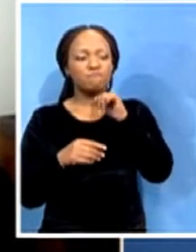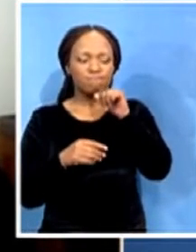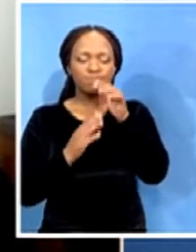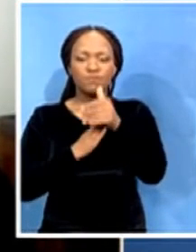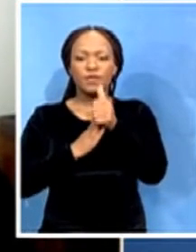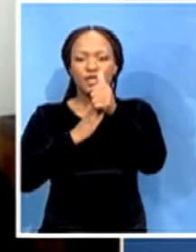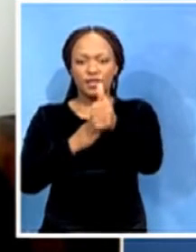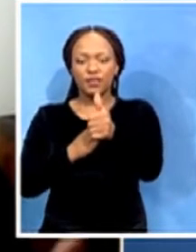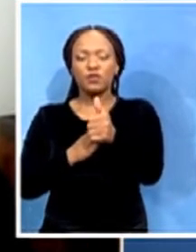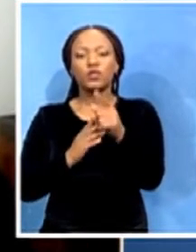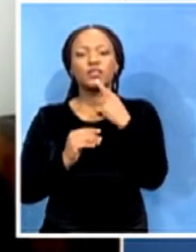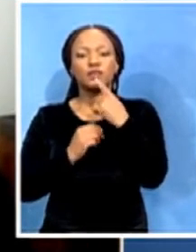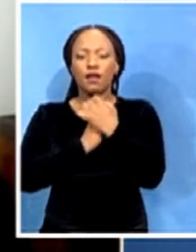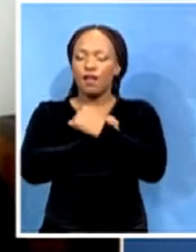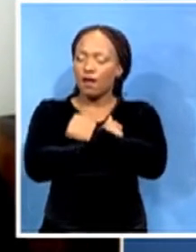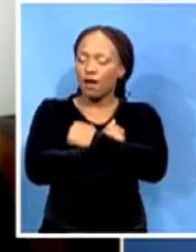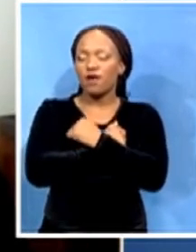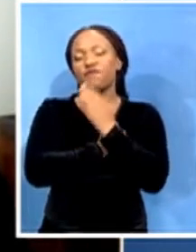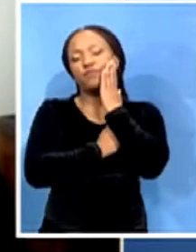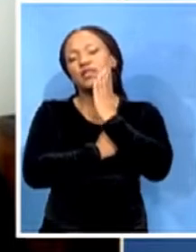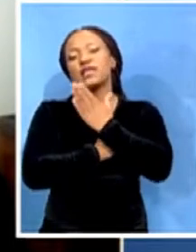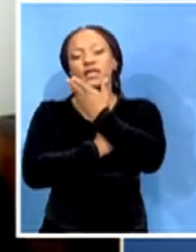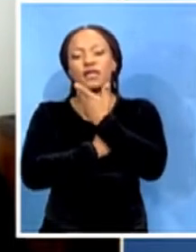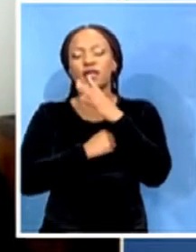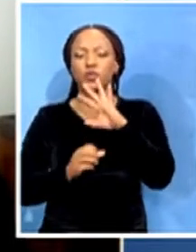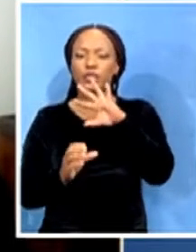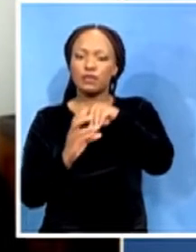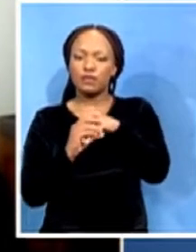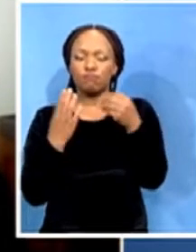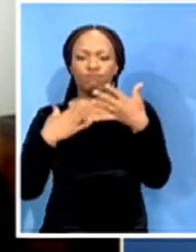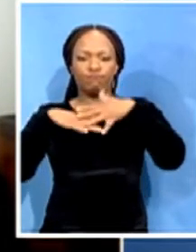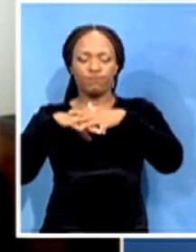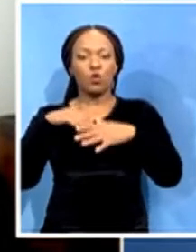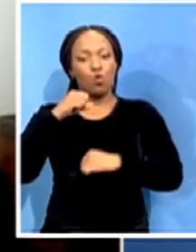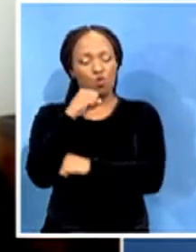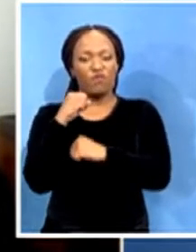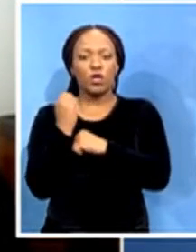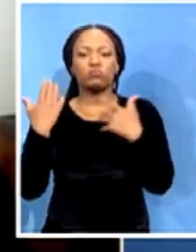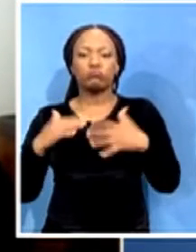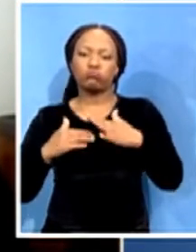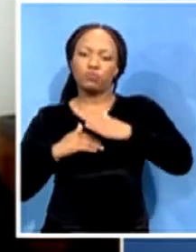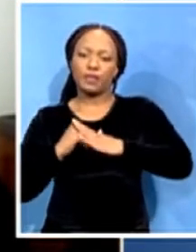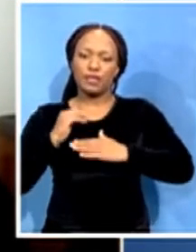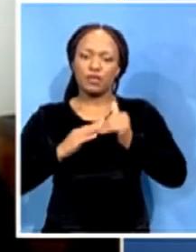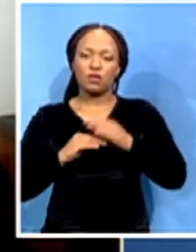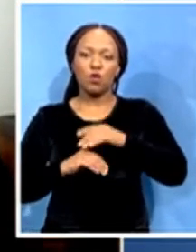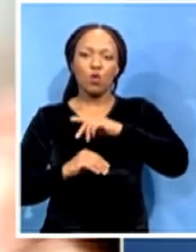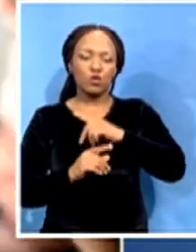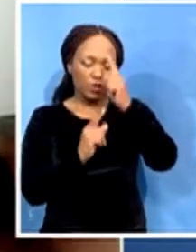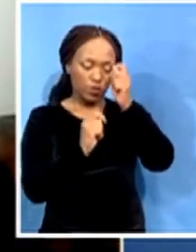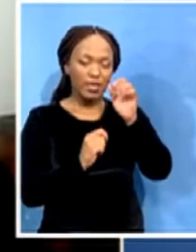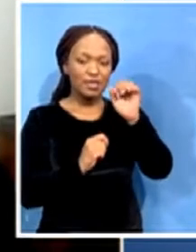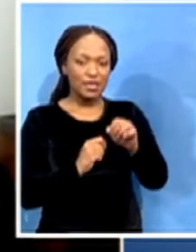thought that, you know, that is the kind of foundation that we should be built on, one that acknowledges that there was this kind of anthem, but